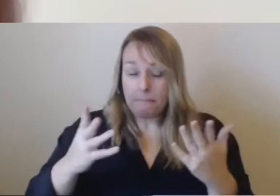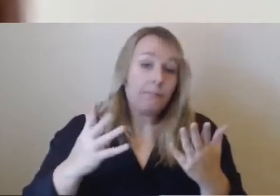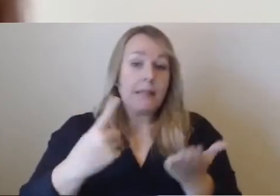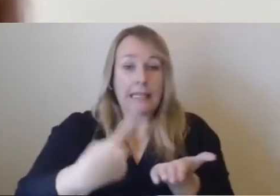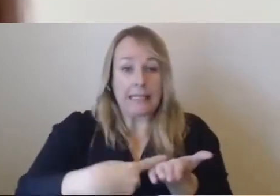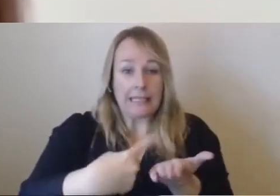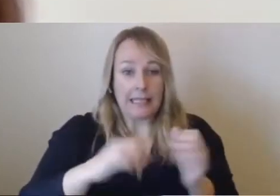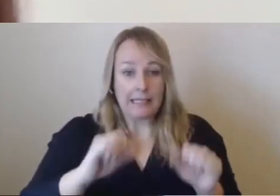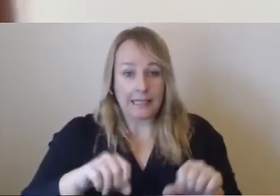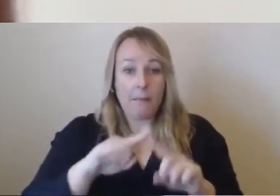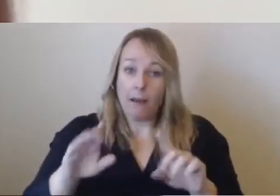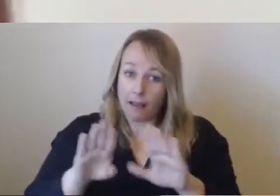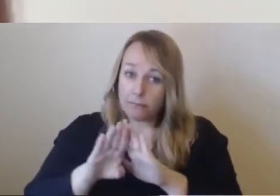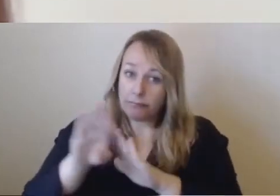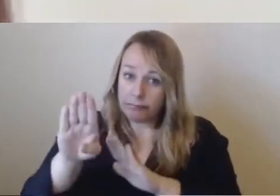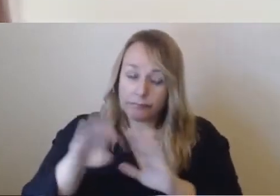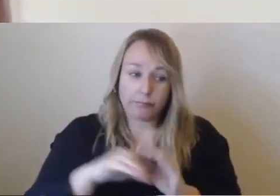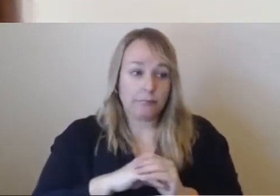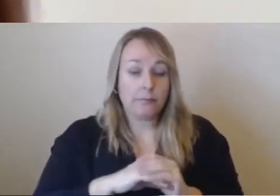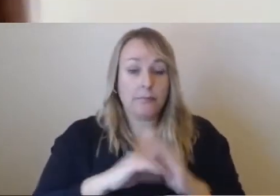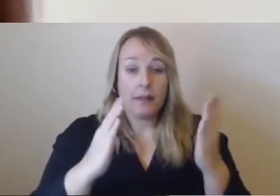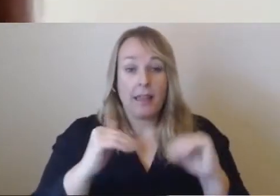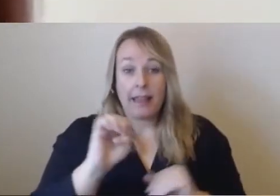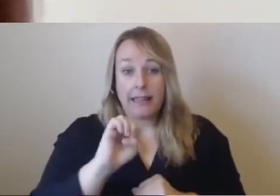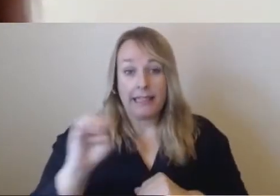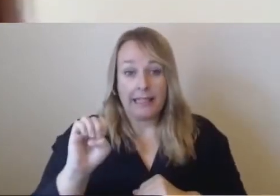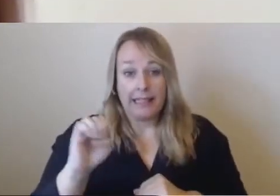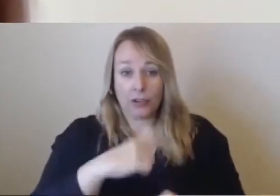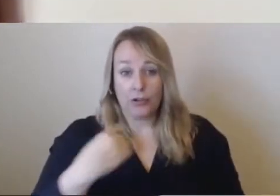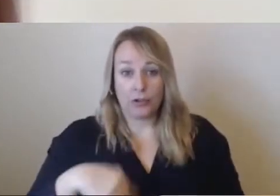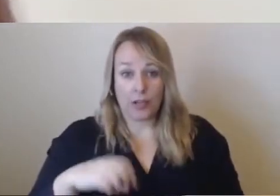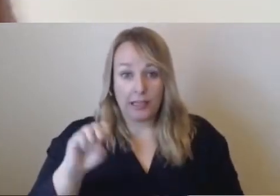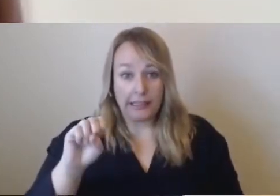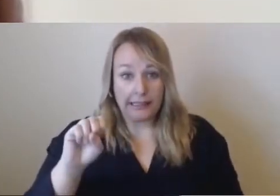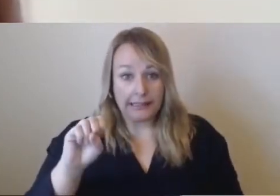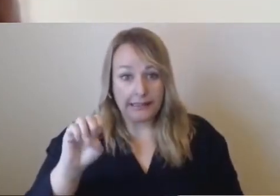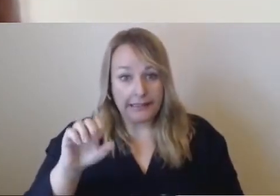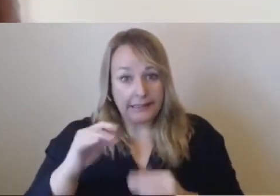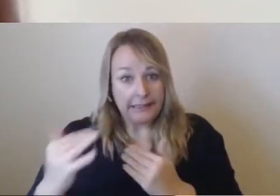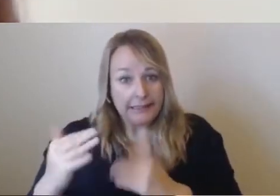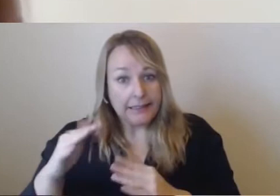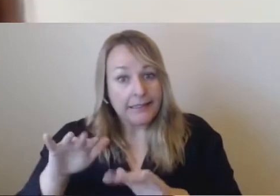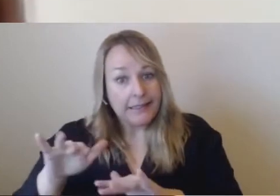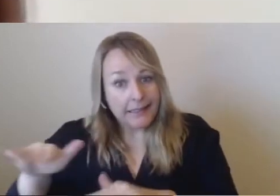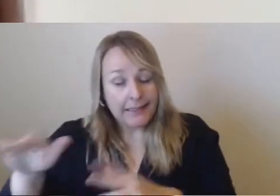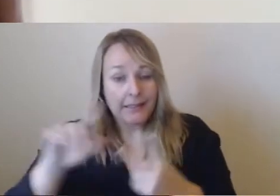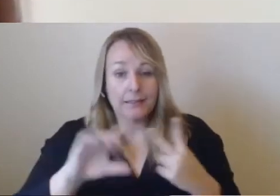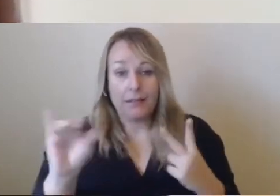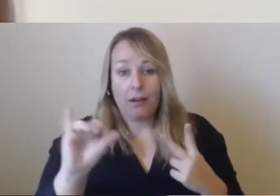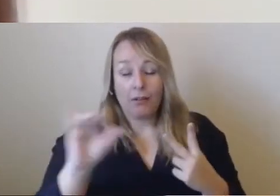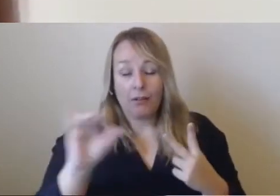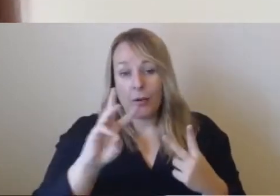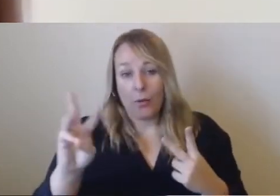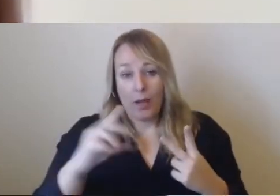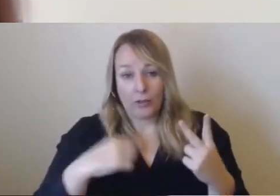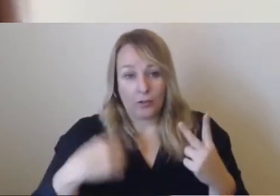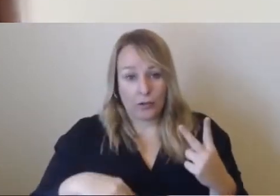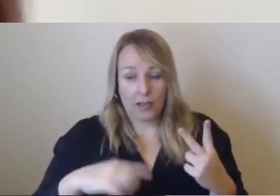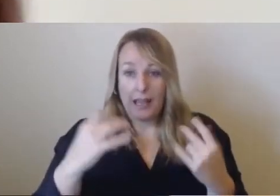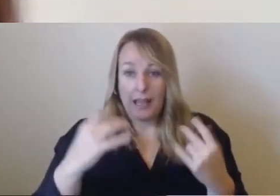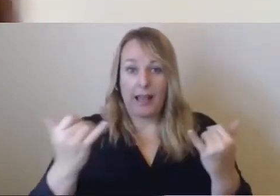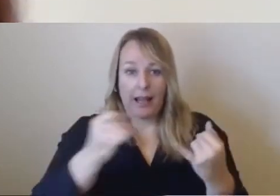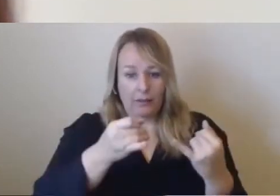increase there, as well as the East China Sea, the South China Sea, and over the last couple of years, even territorial disputes with